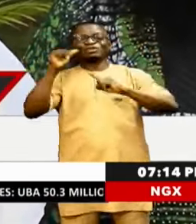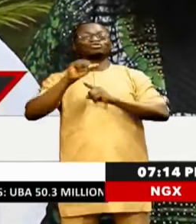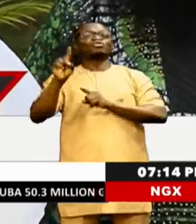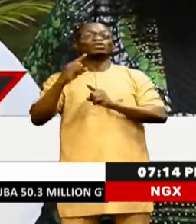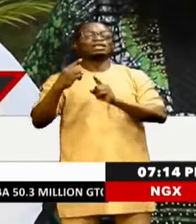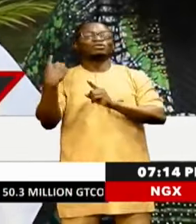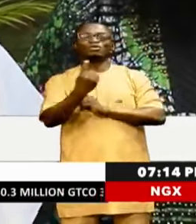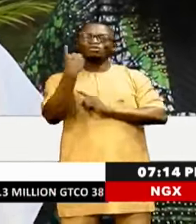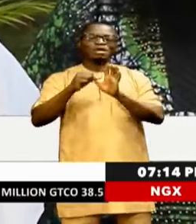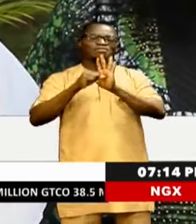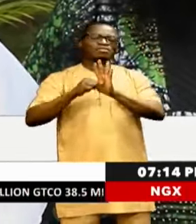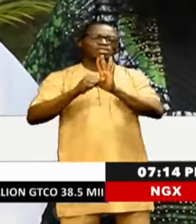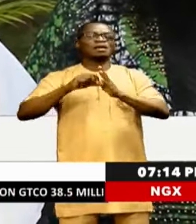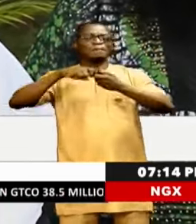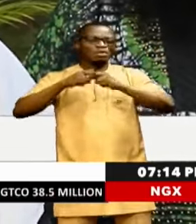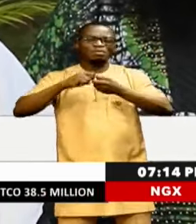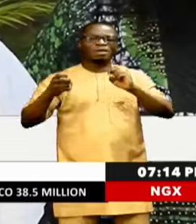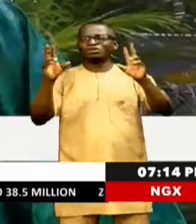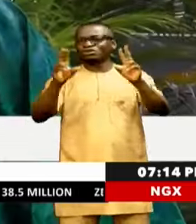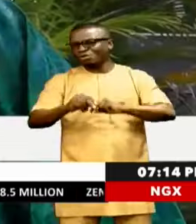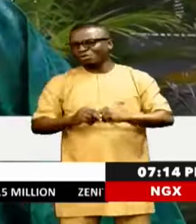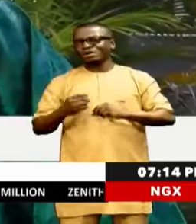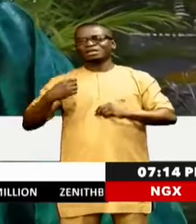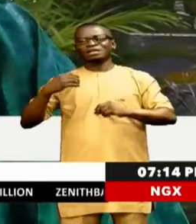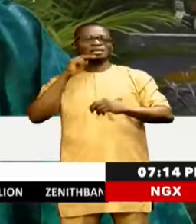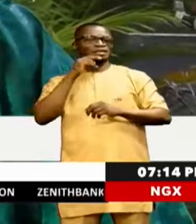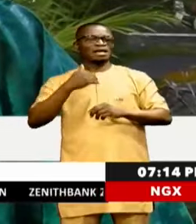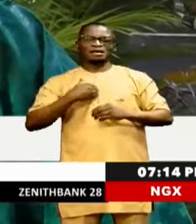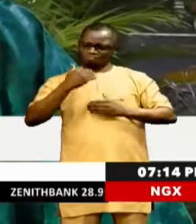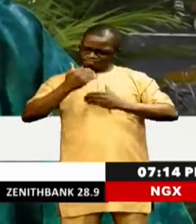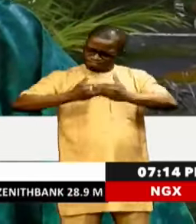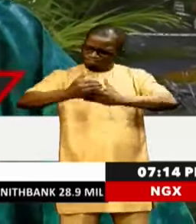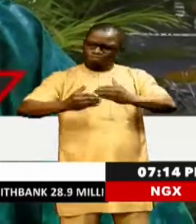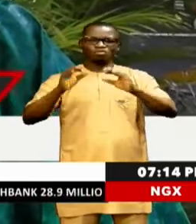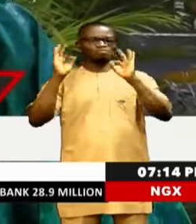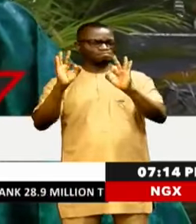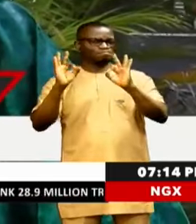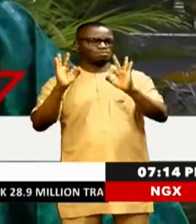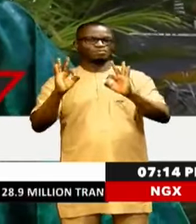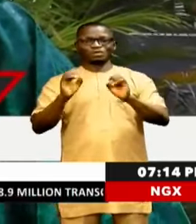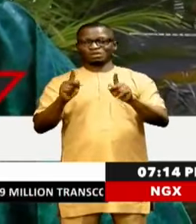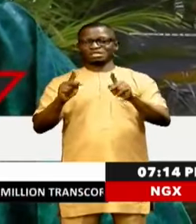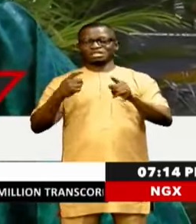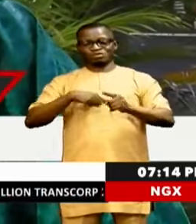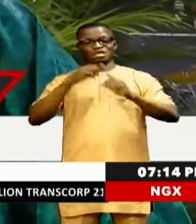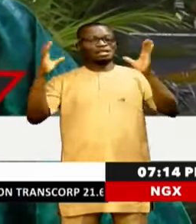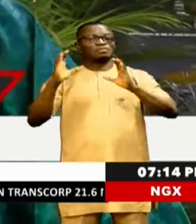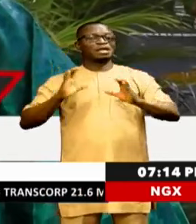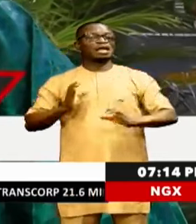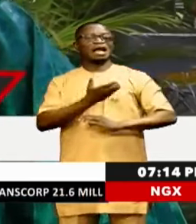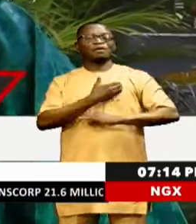problems. Nigeria has made tremendous progress. It is an opportunity for us to celebrate our country,